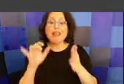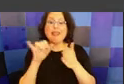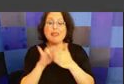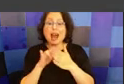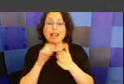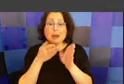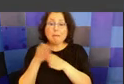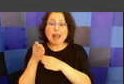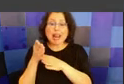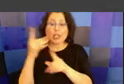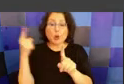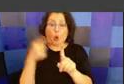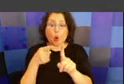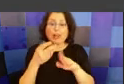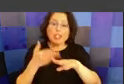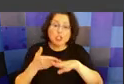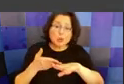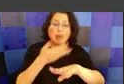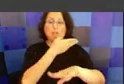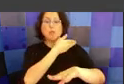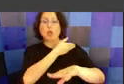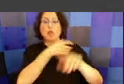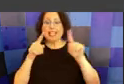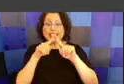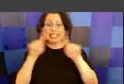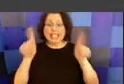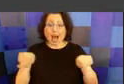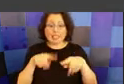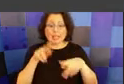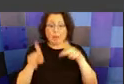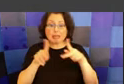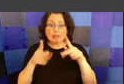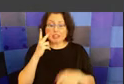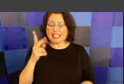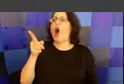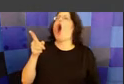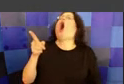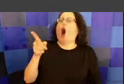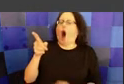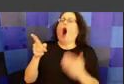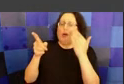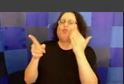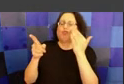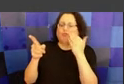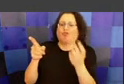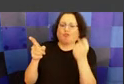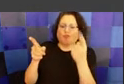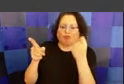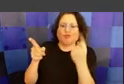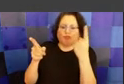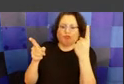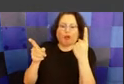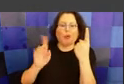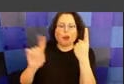that plan, was to improve the signage on site and make it easier to figure out where you are and where you're supposed to